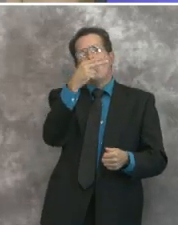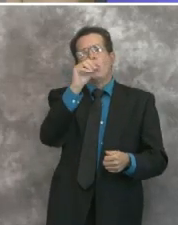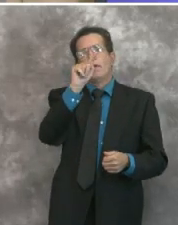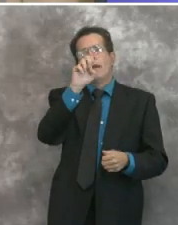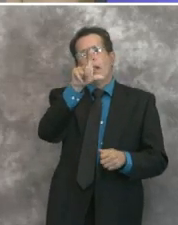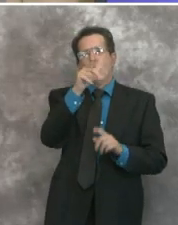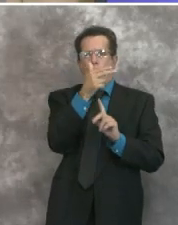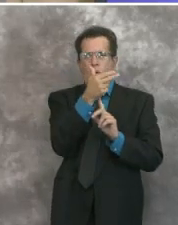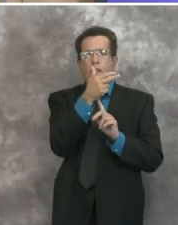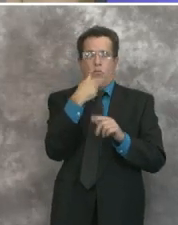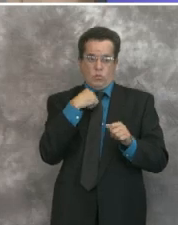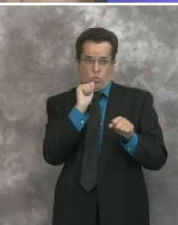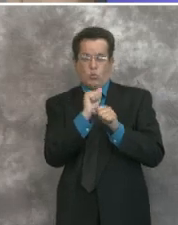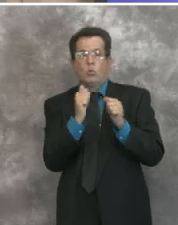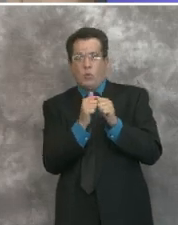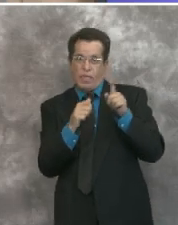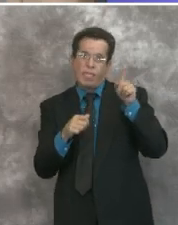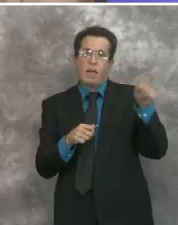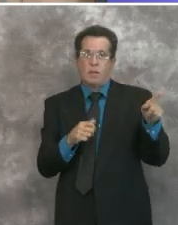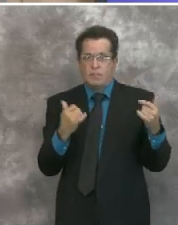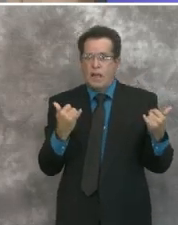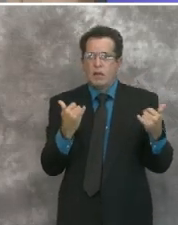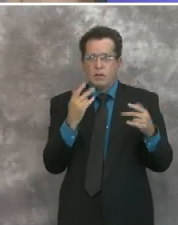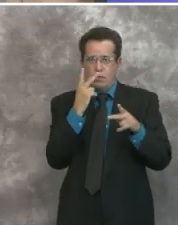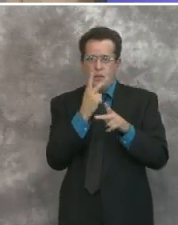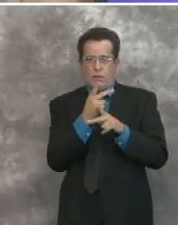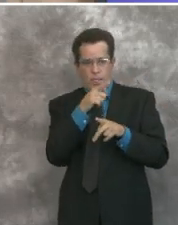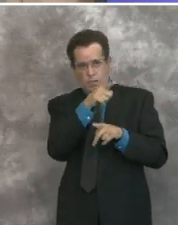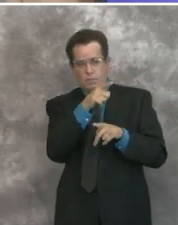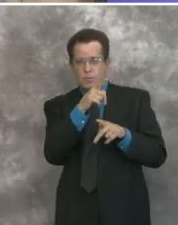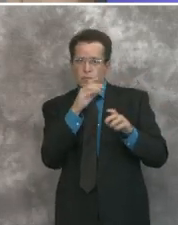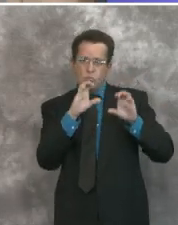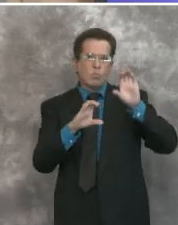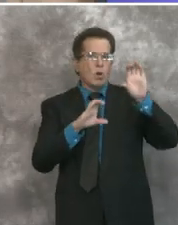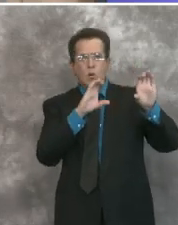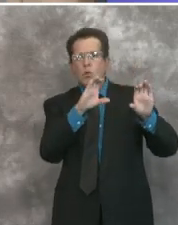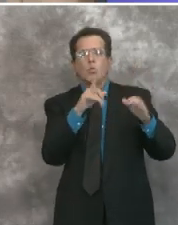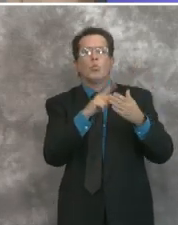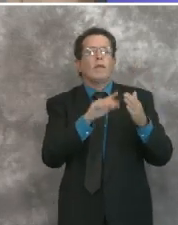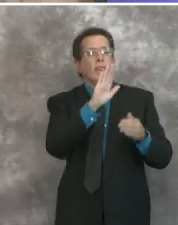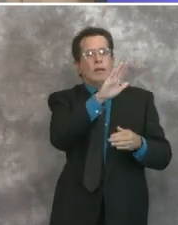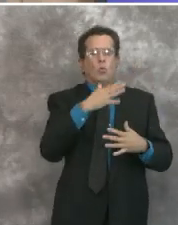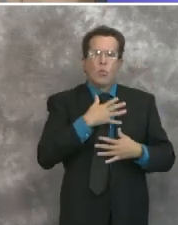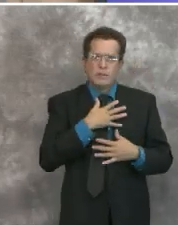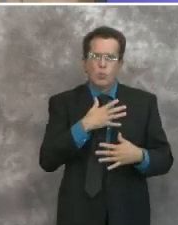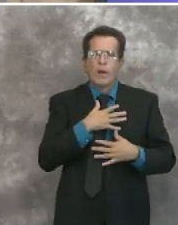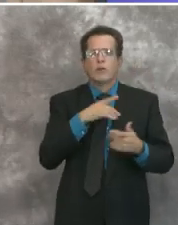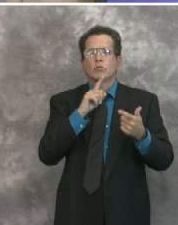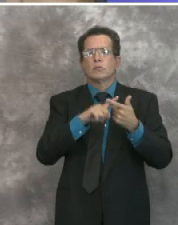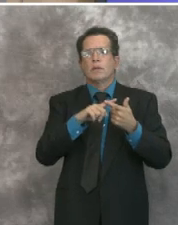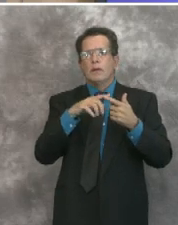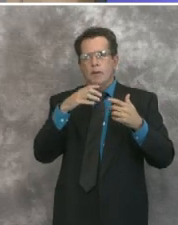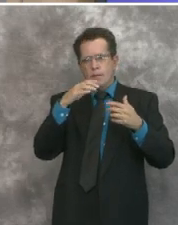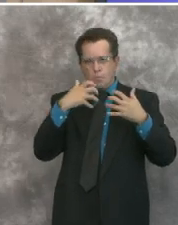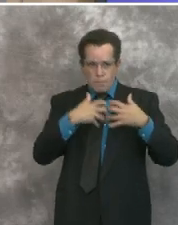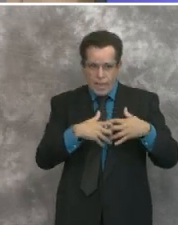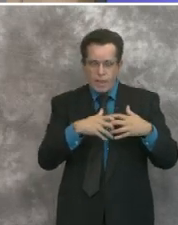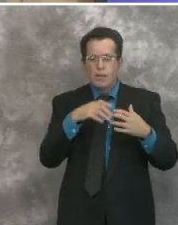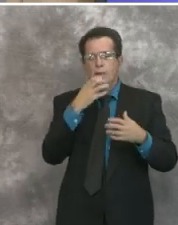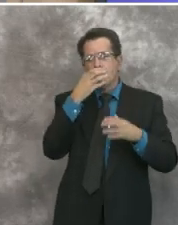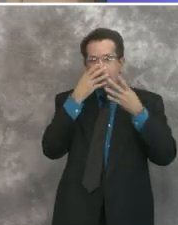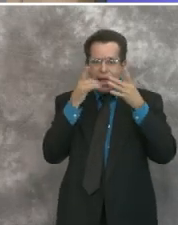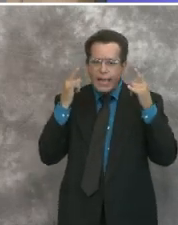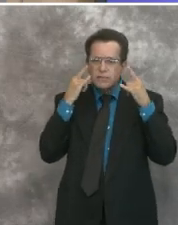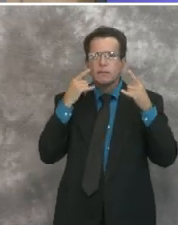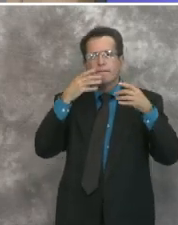we are working very closely with them to keep them stocked with the needed respirators, masks, face shields,